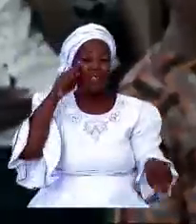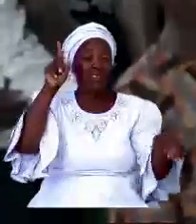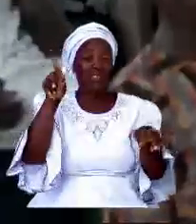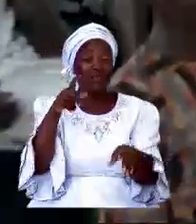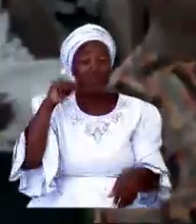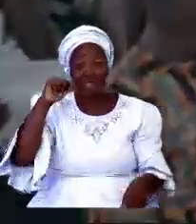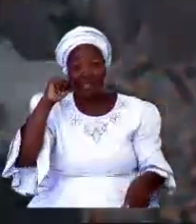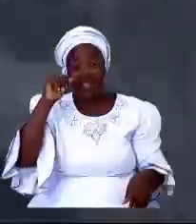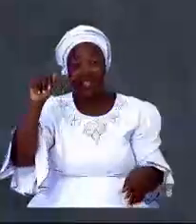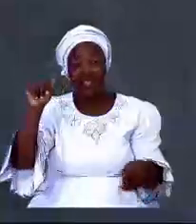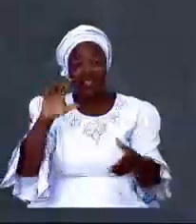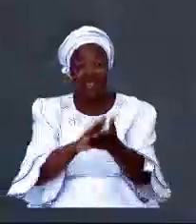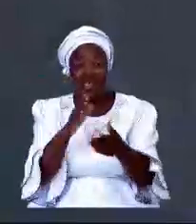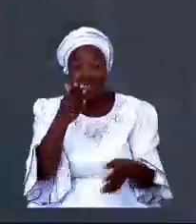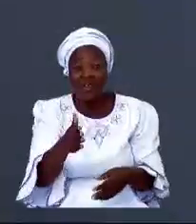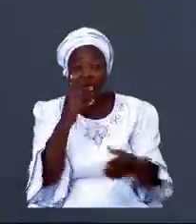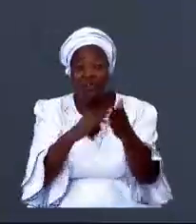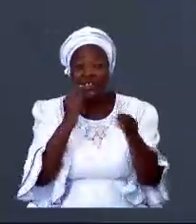said, sister there, what's your name?